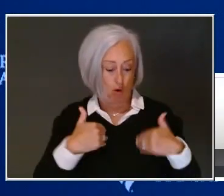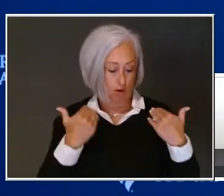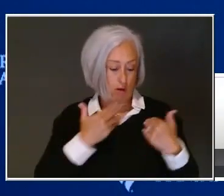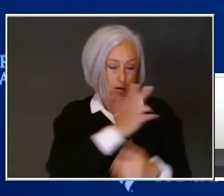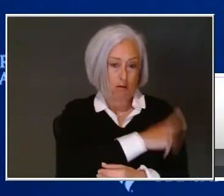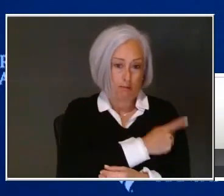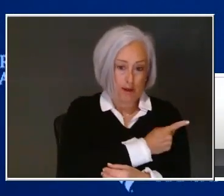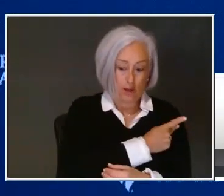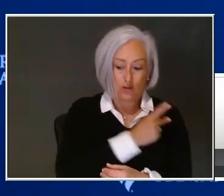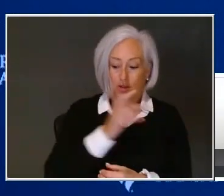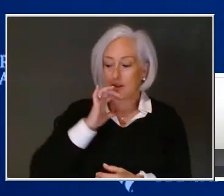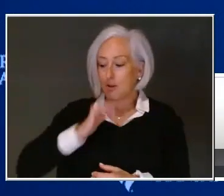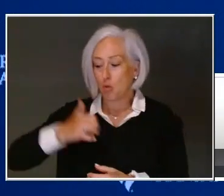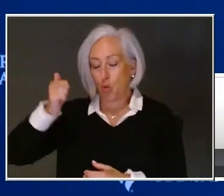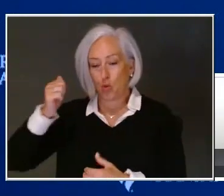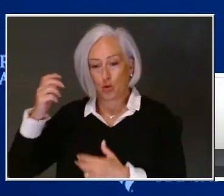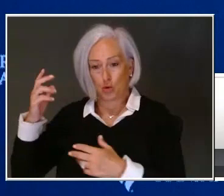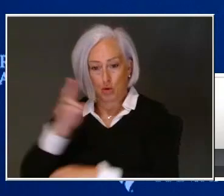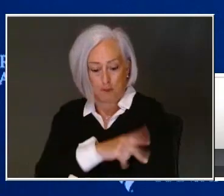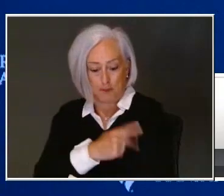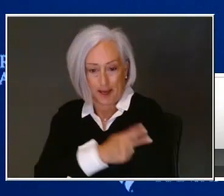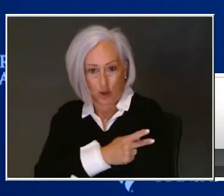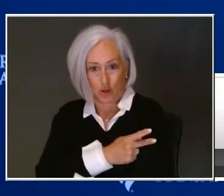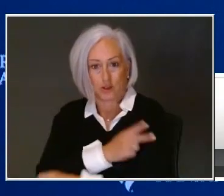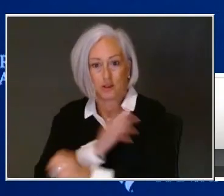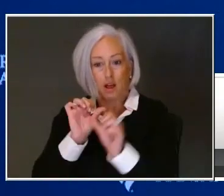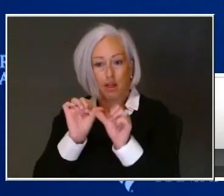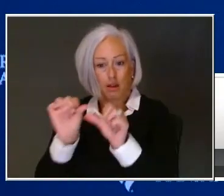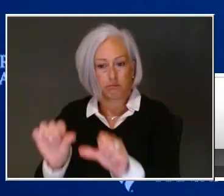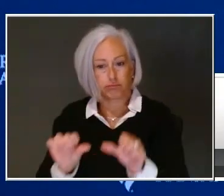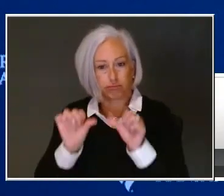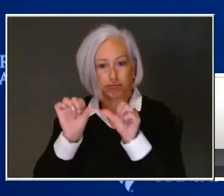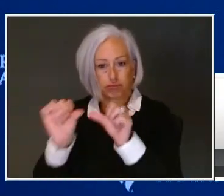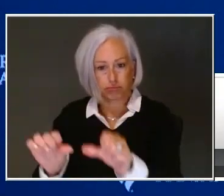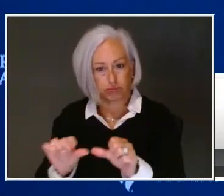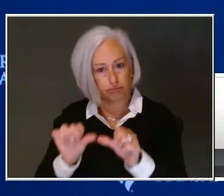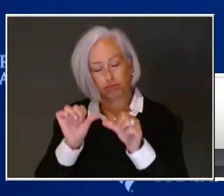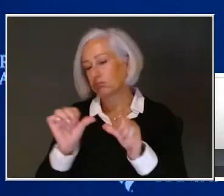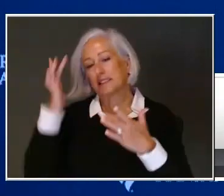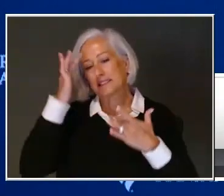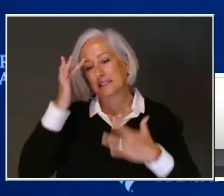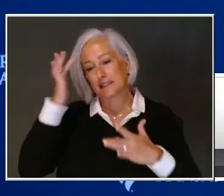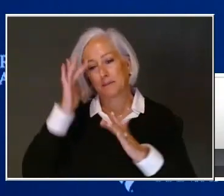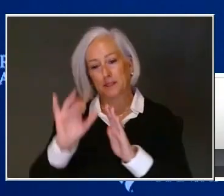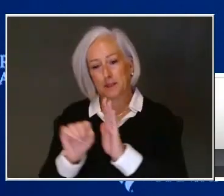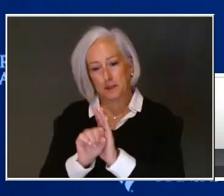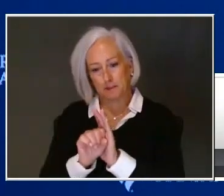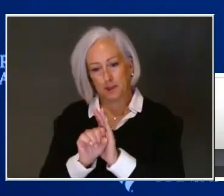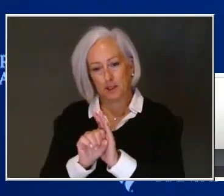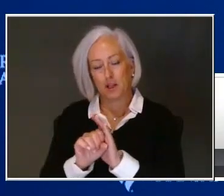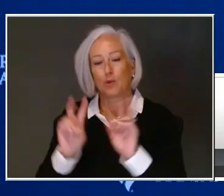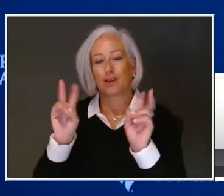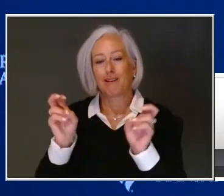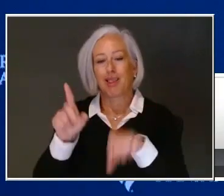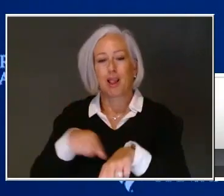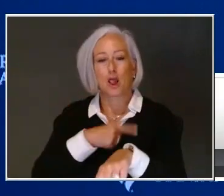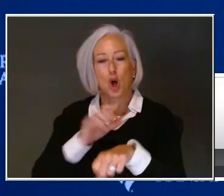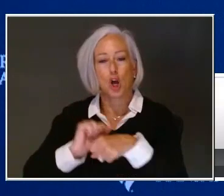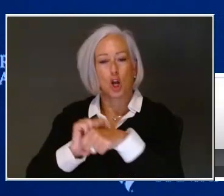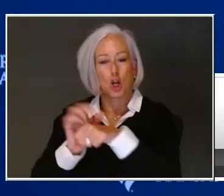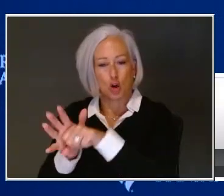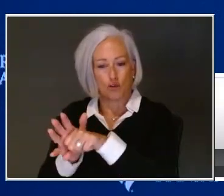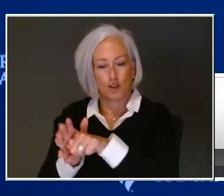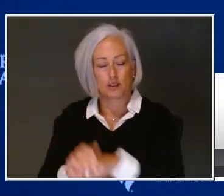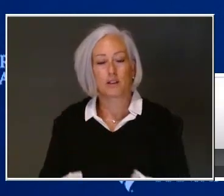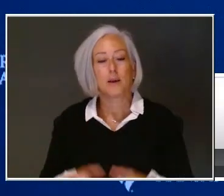elderly population is the lingering symptoms, the long COVID. So for most part, the data support the fact that a lot of the long COVID